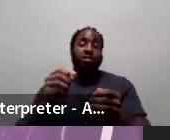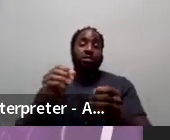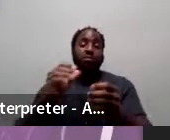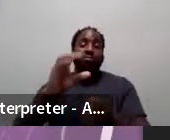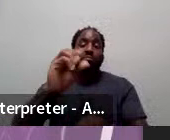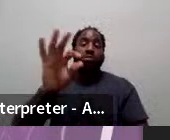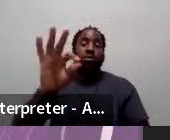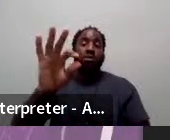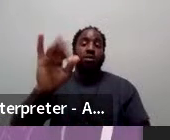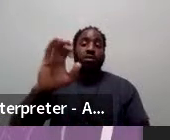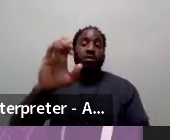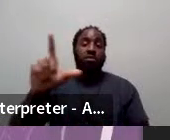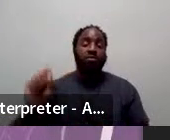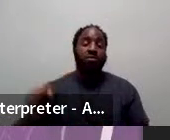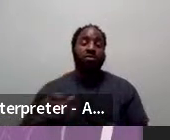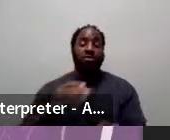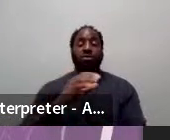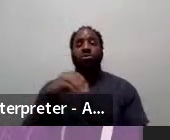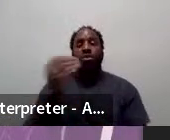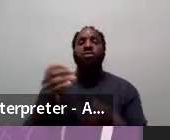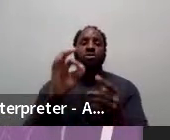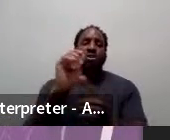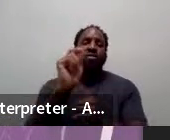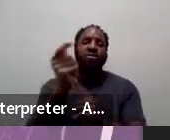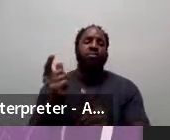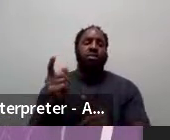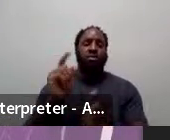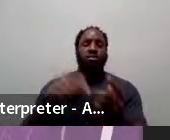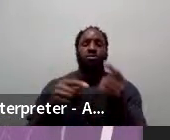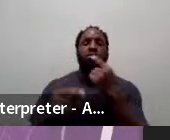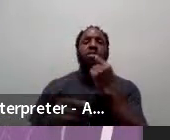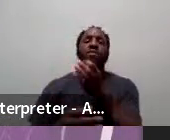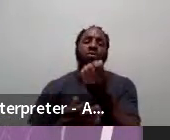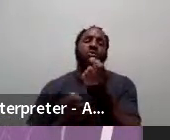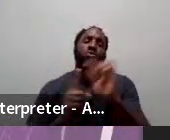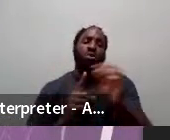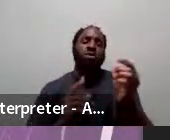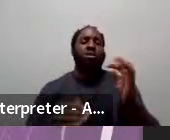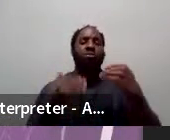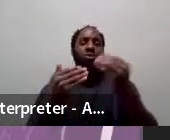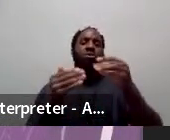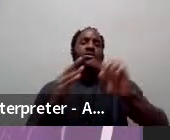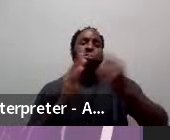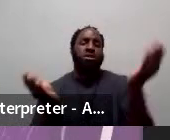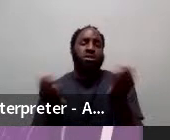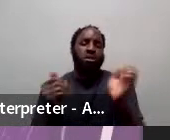say some words here. I believe we'll go ahead and start here with